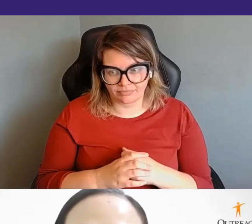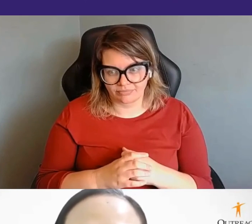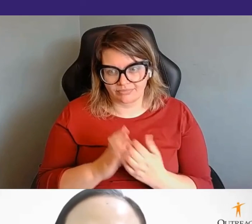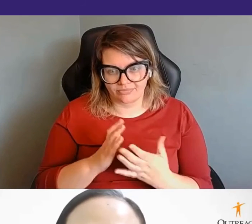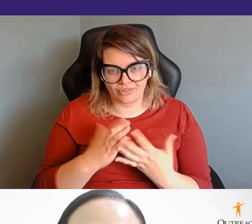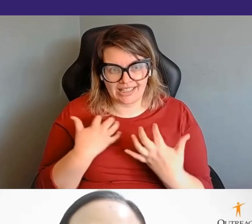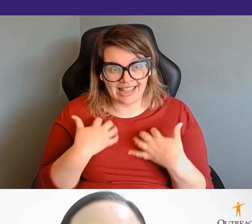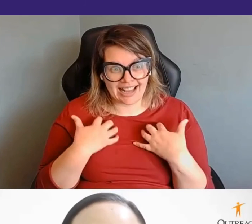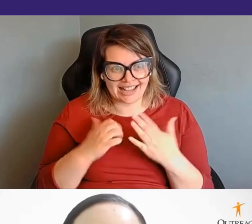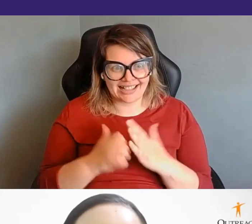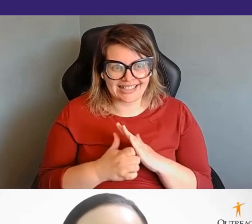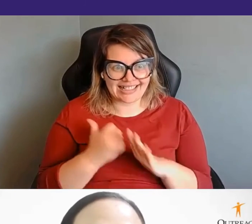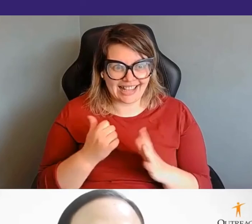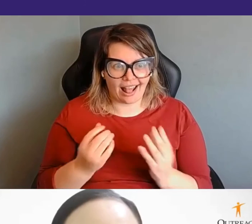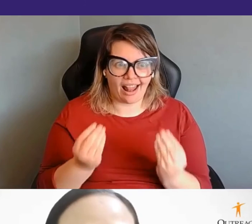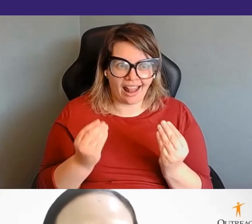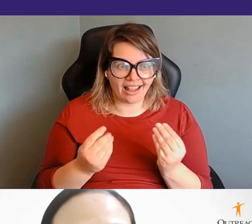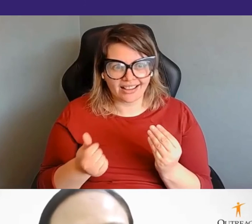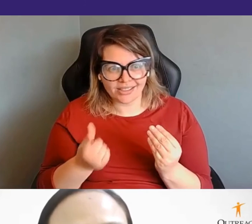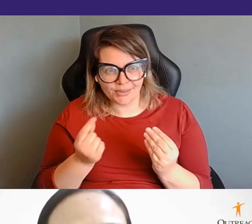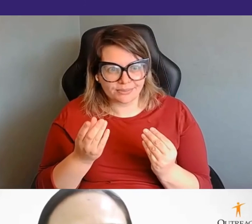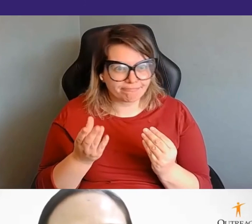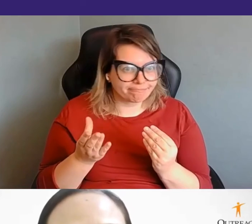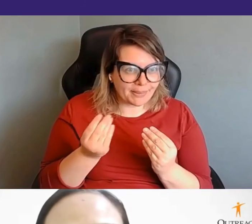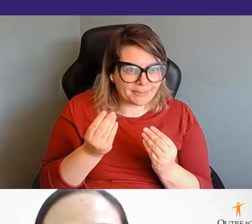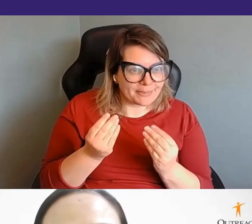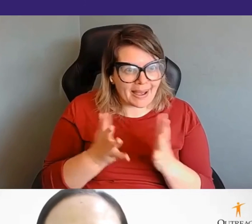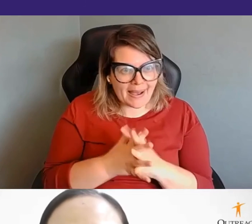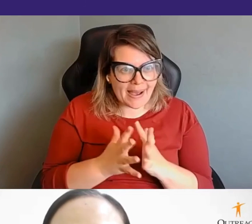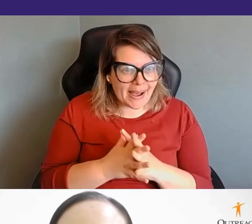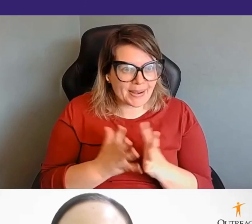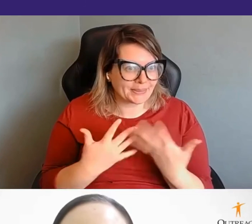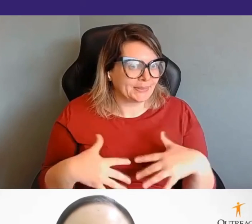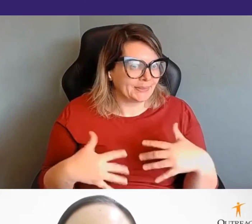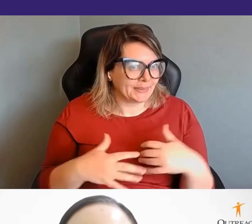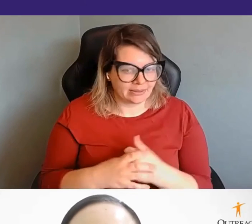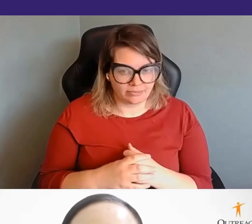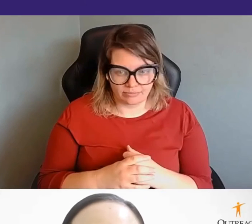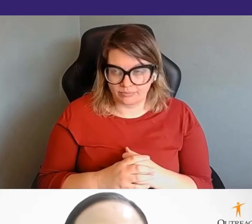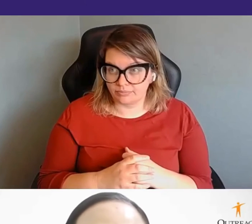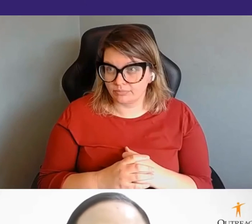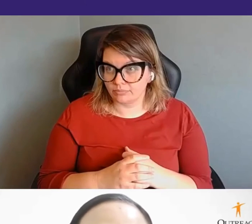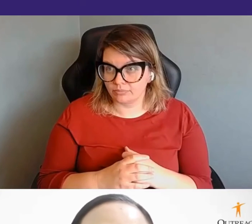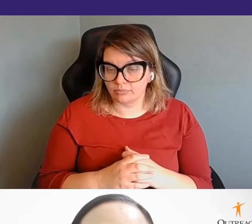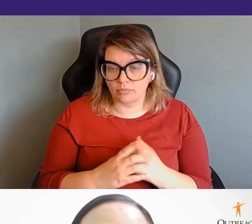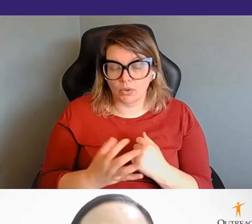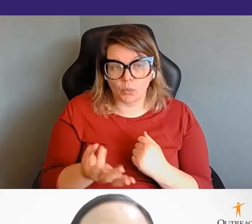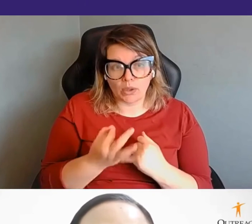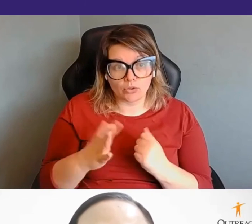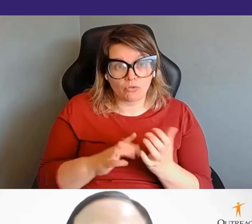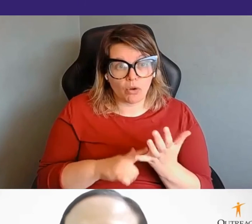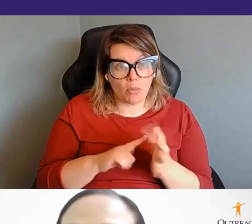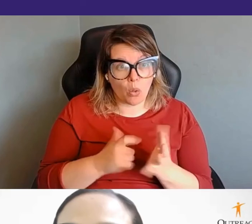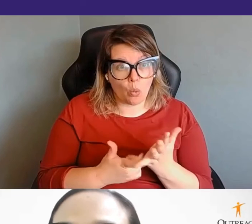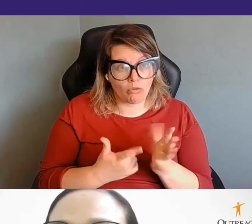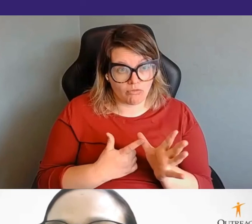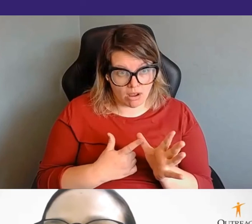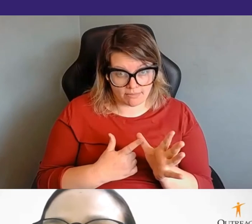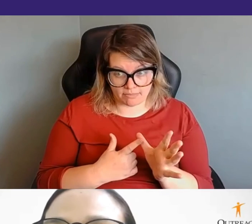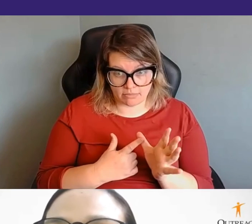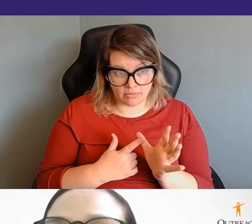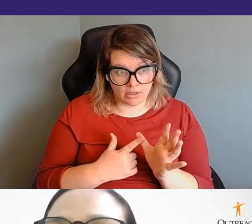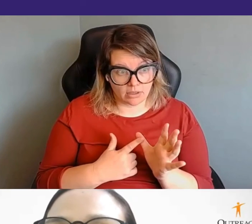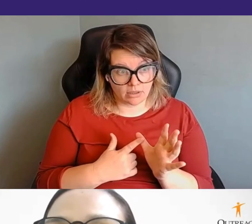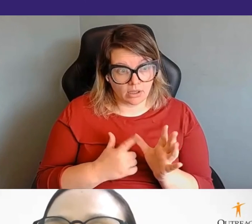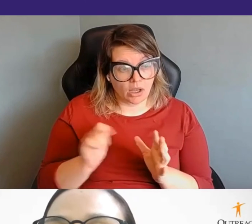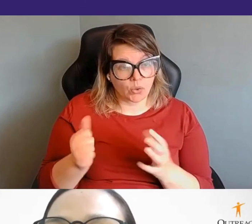skill set, right? To be part of. Yes. So a question from Laura: do you bring together your